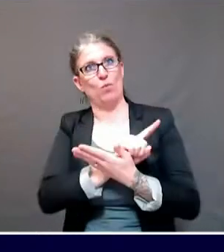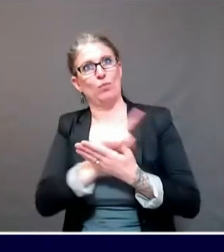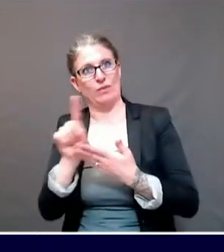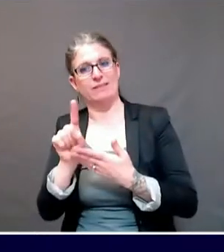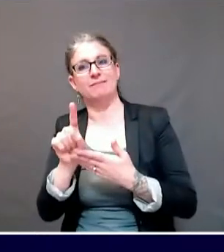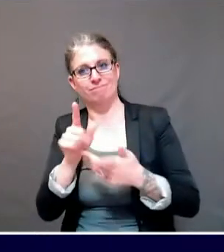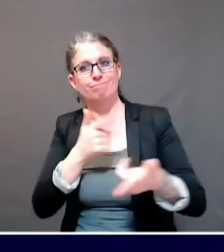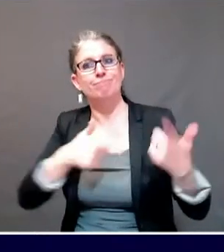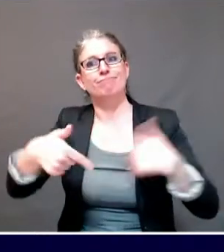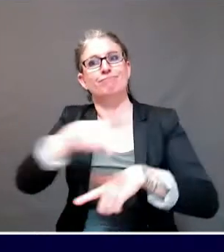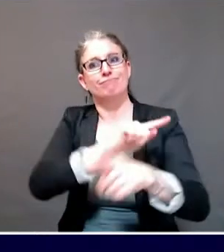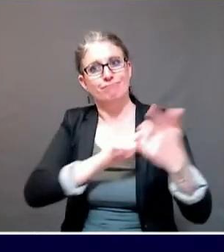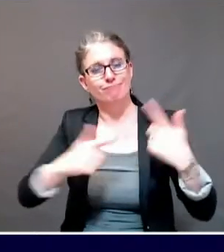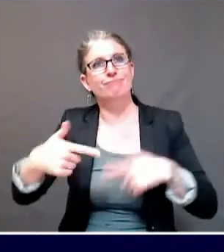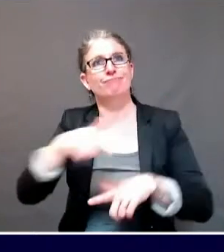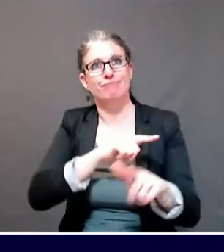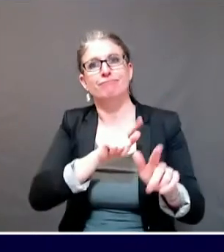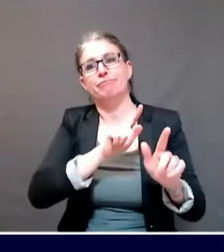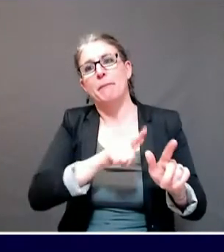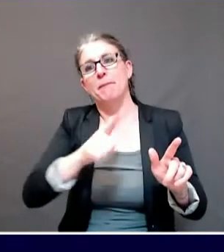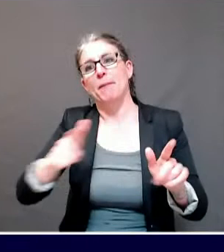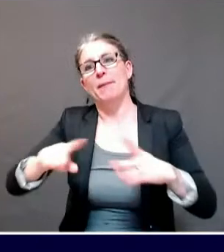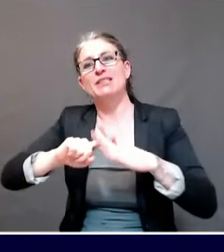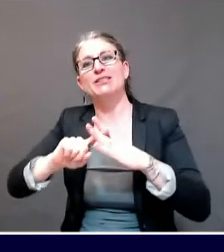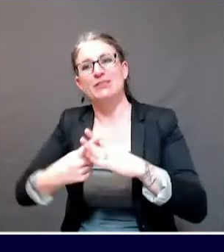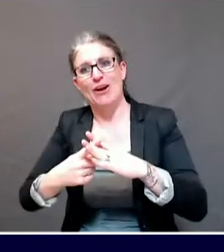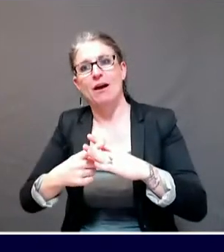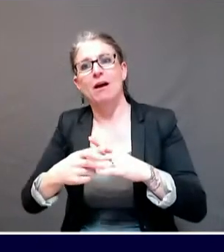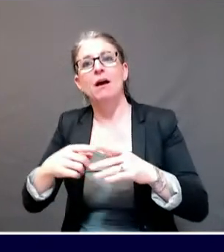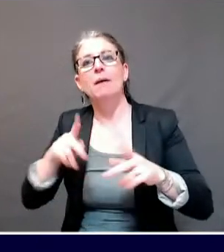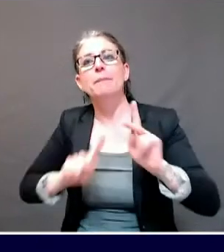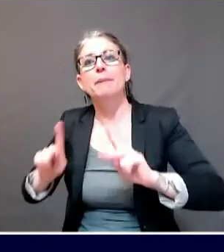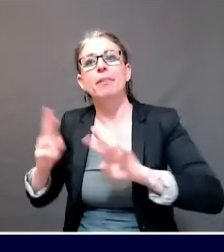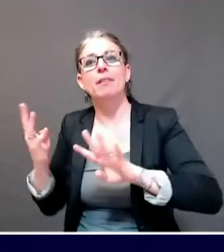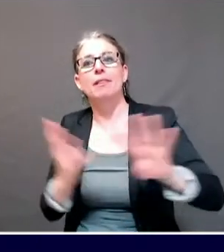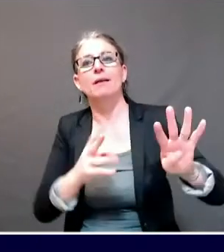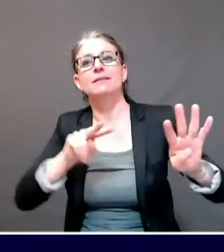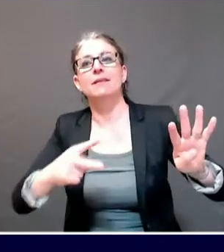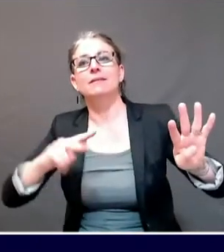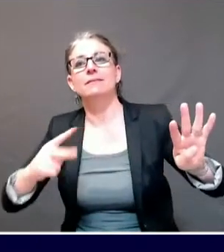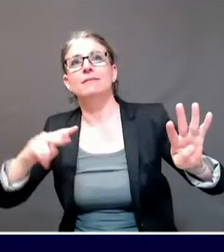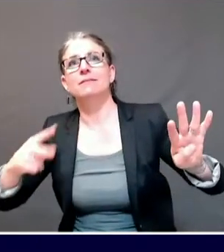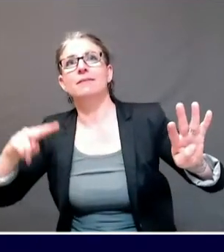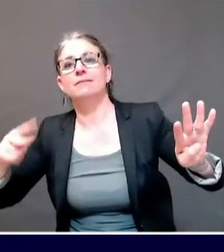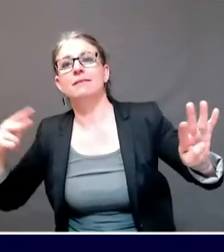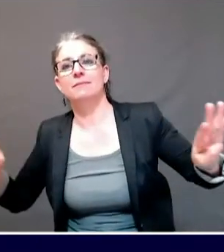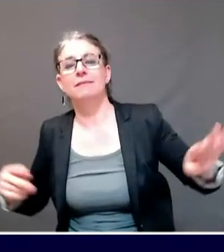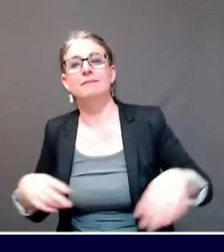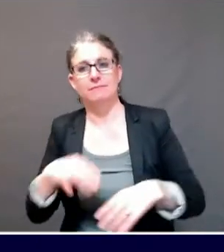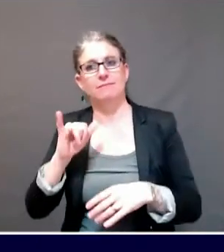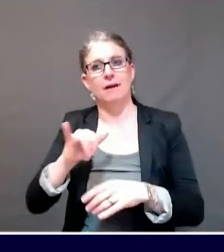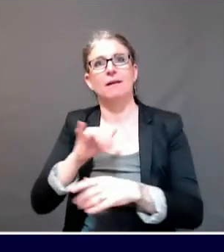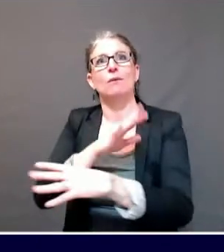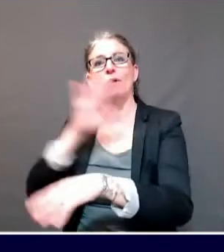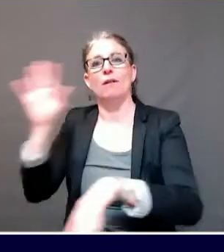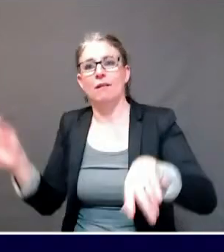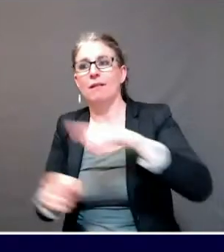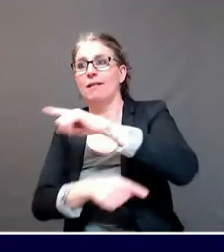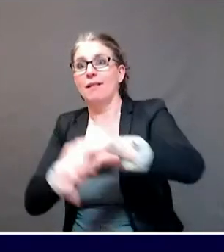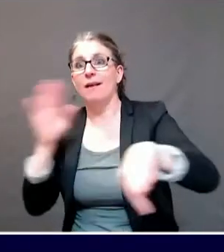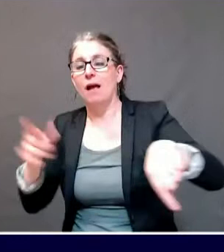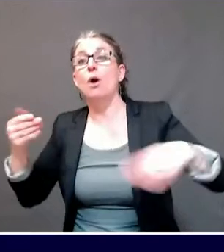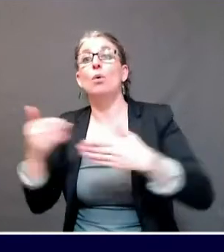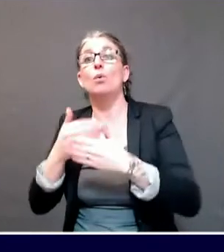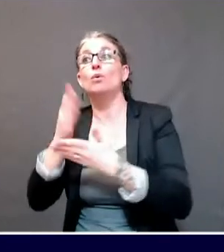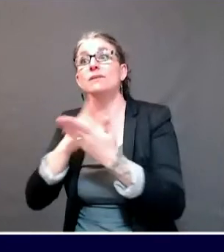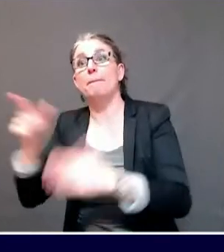now, we expect to see more and more people who have not just received their first dose, but now also their